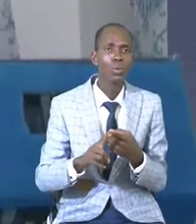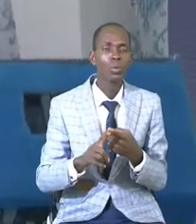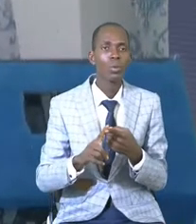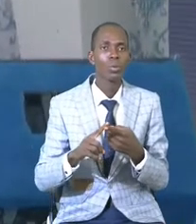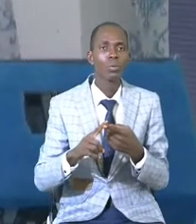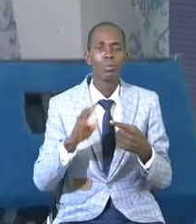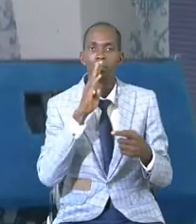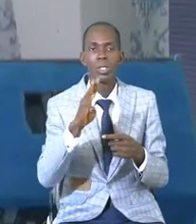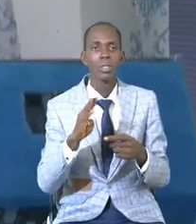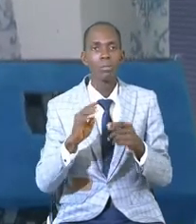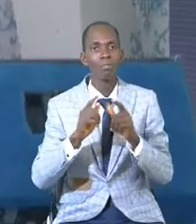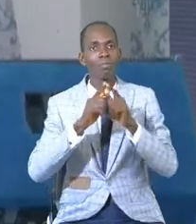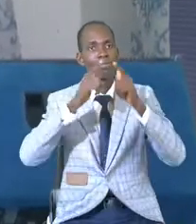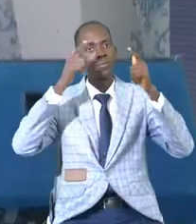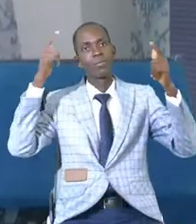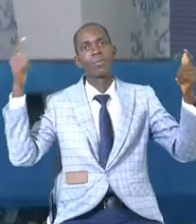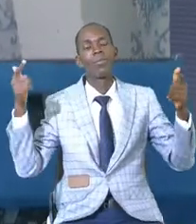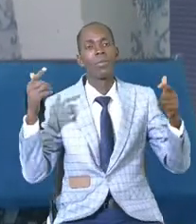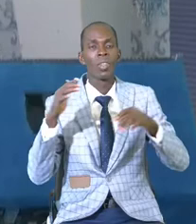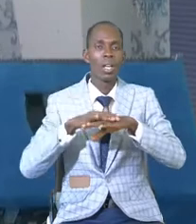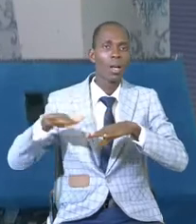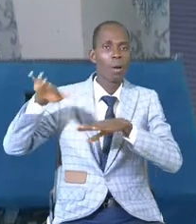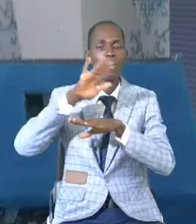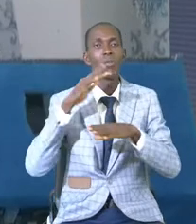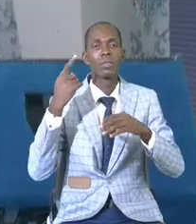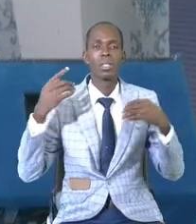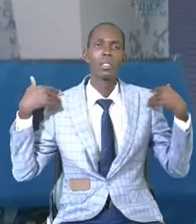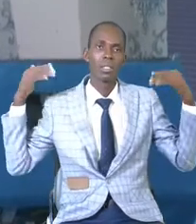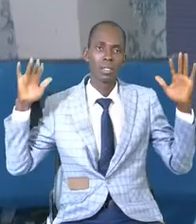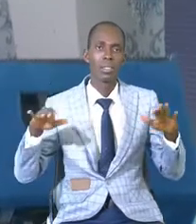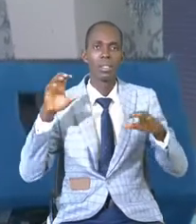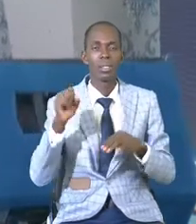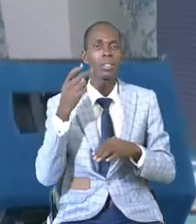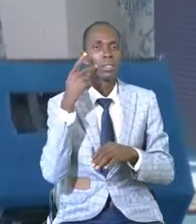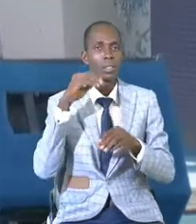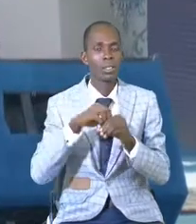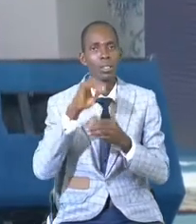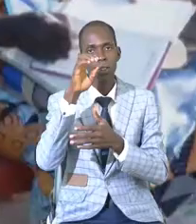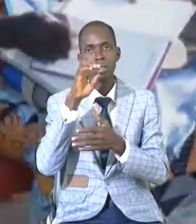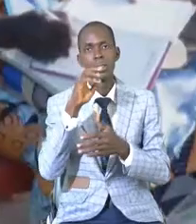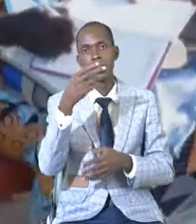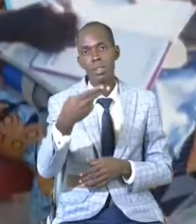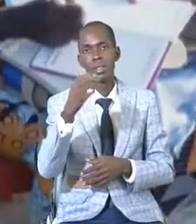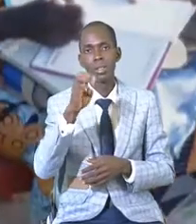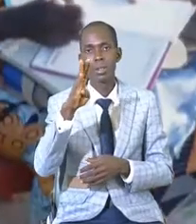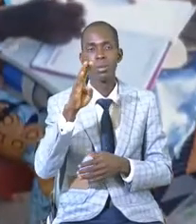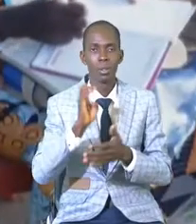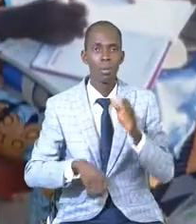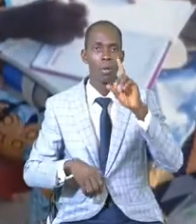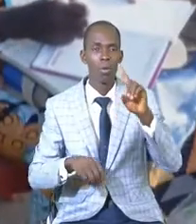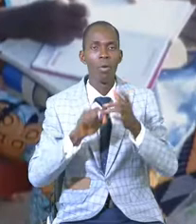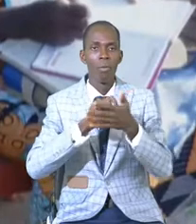is supreme above the angels. Look at chapter 1, Hebrews chapter 1, I'm reading from verse